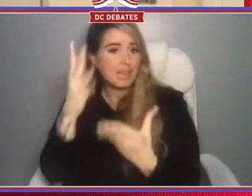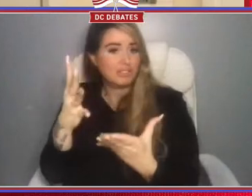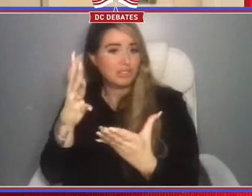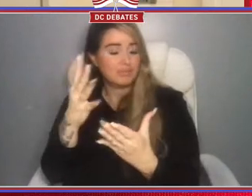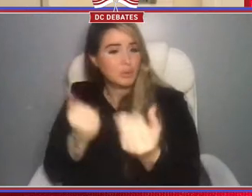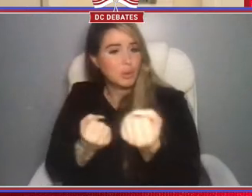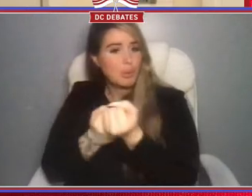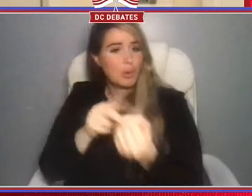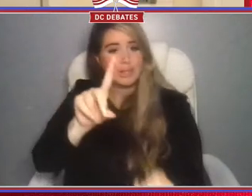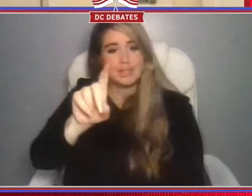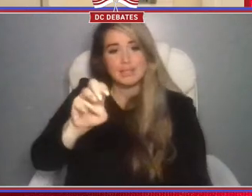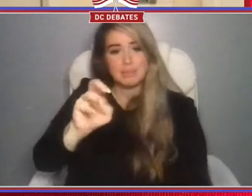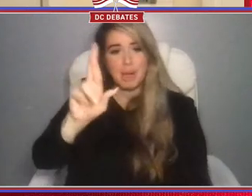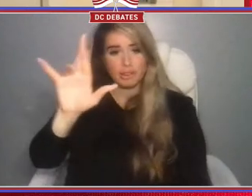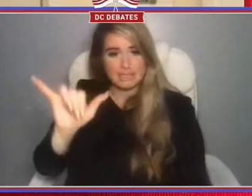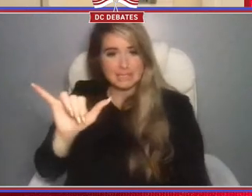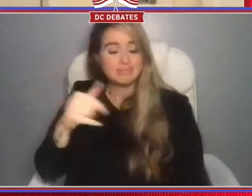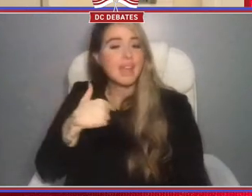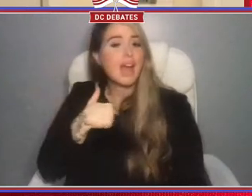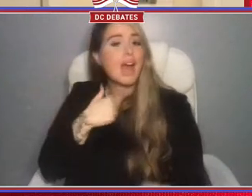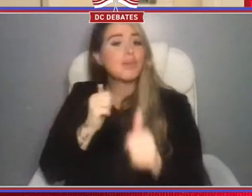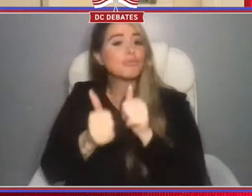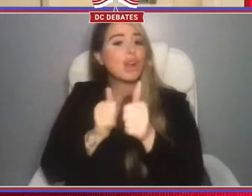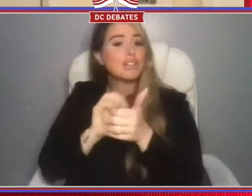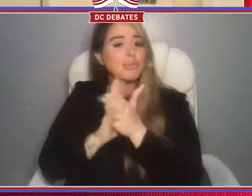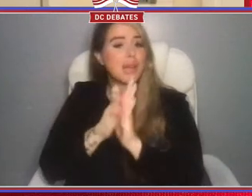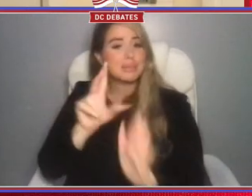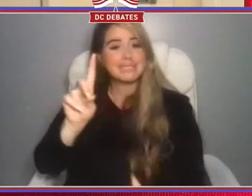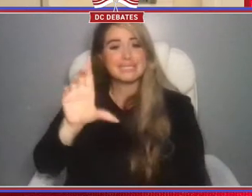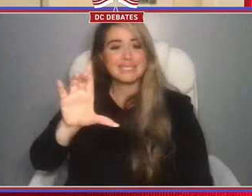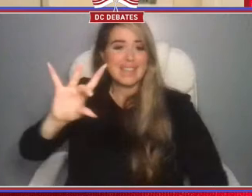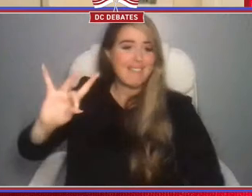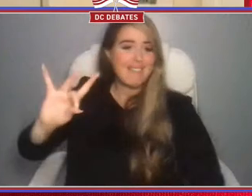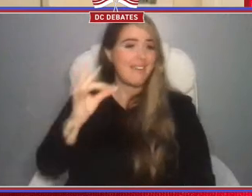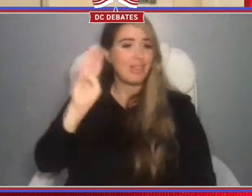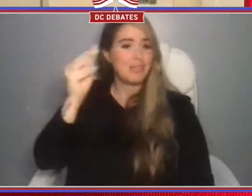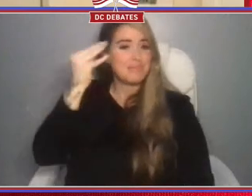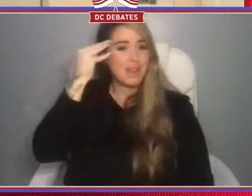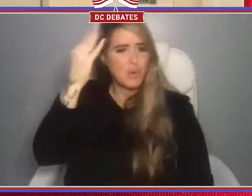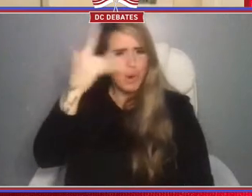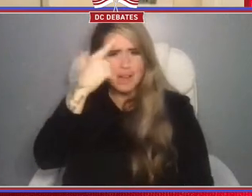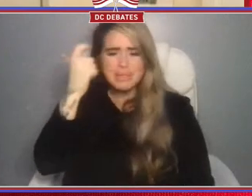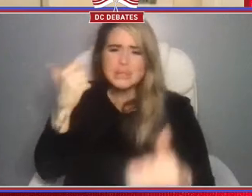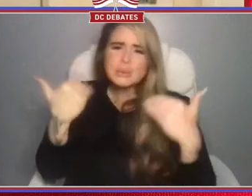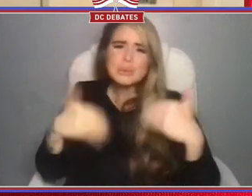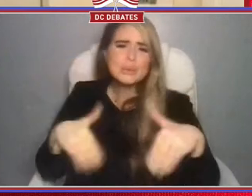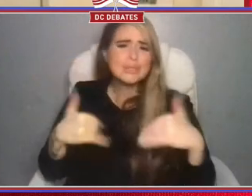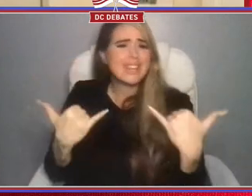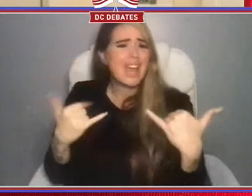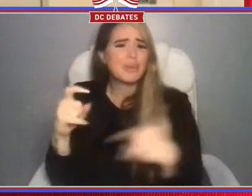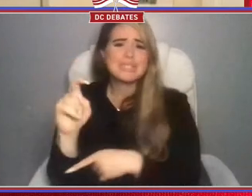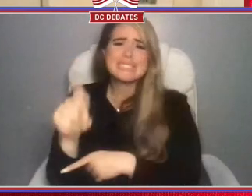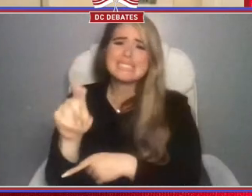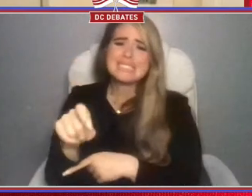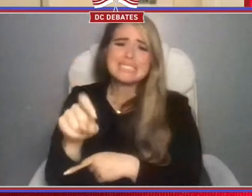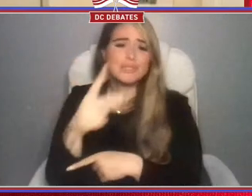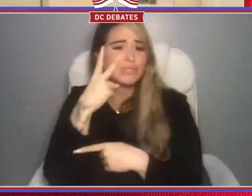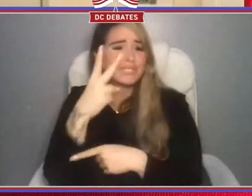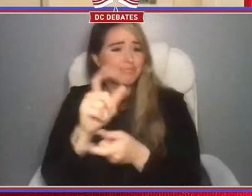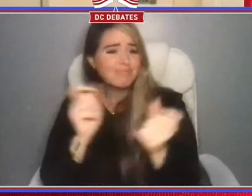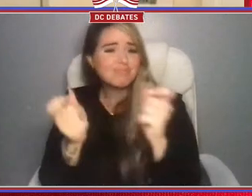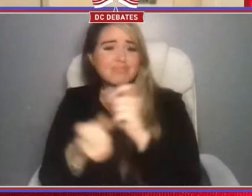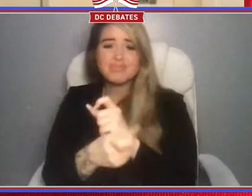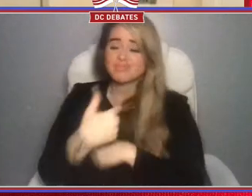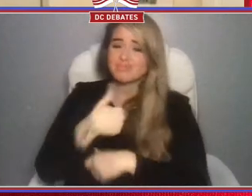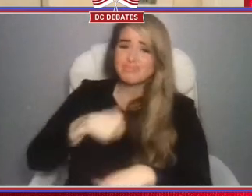running to be D.C.'s 8th mayor, and I'm running because of the urgency of the time. I am a proud Washingtonian. I'm a former